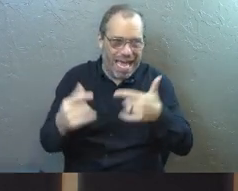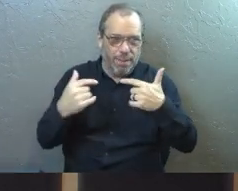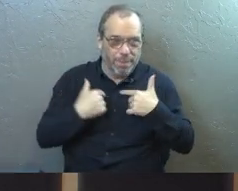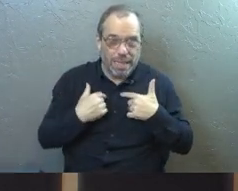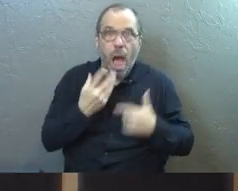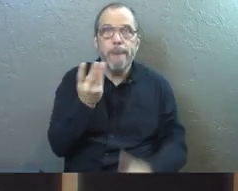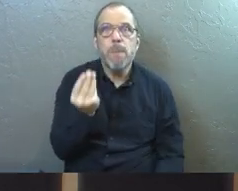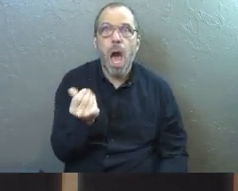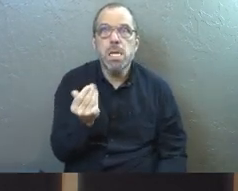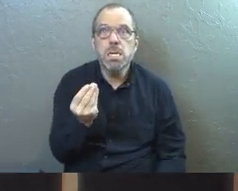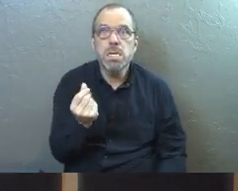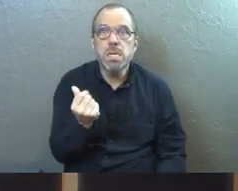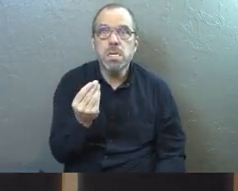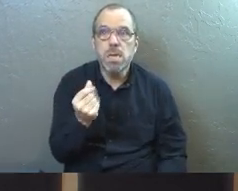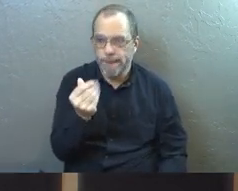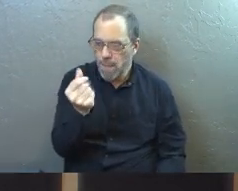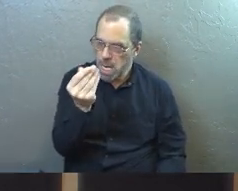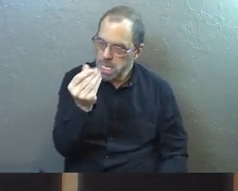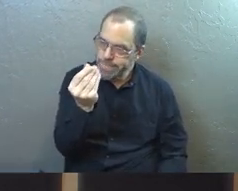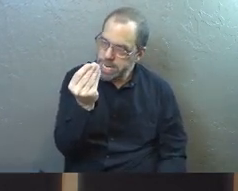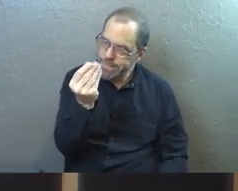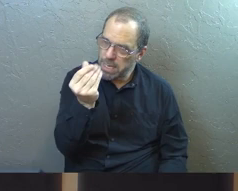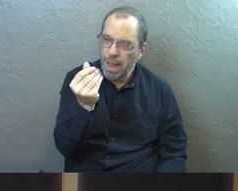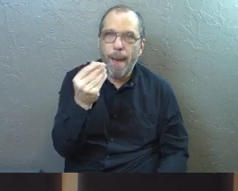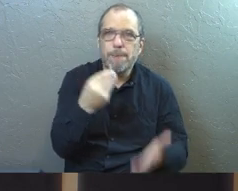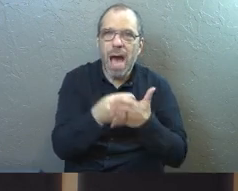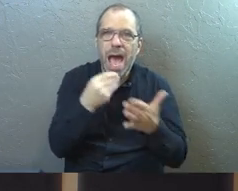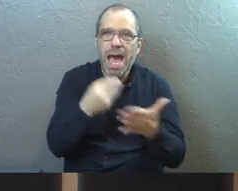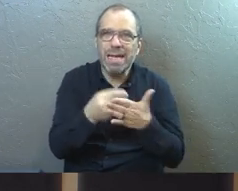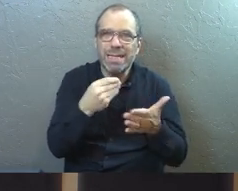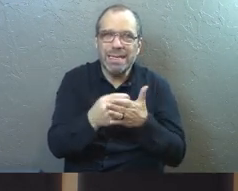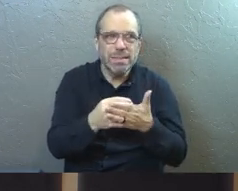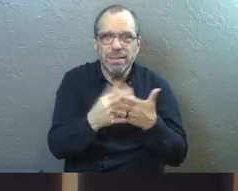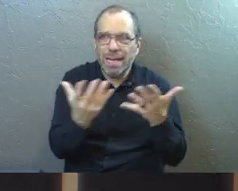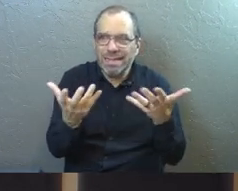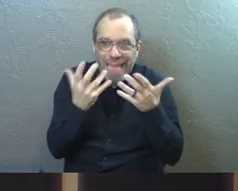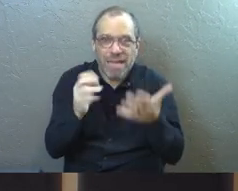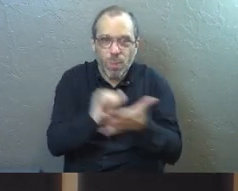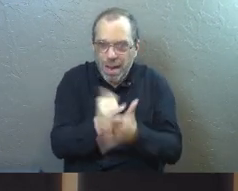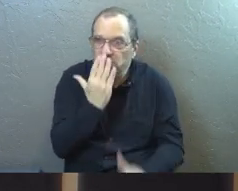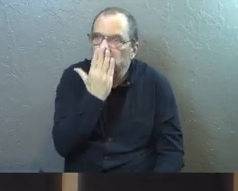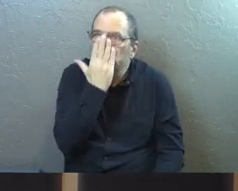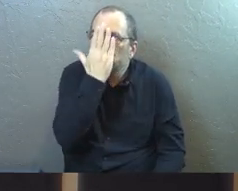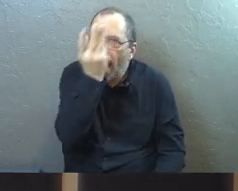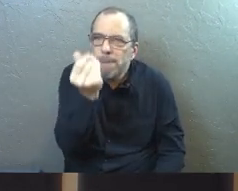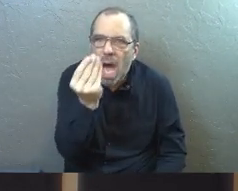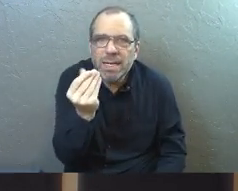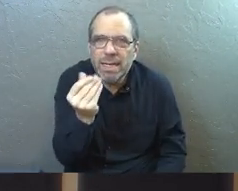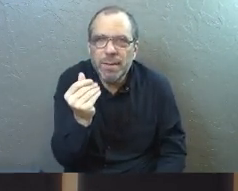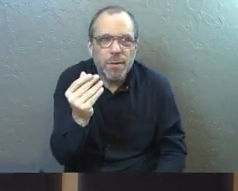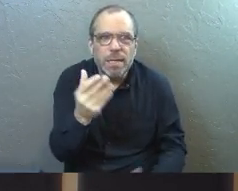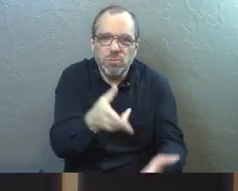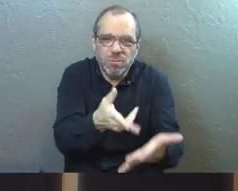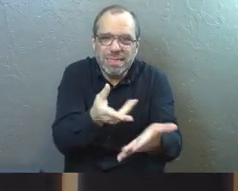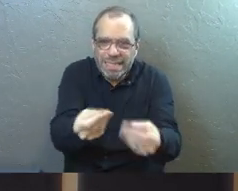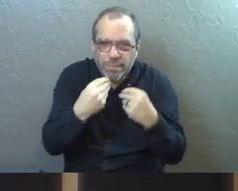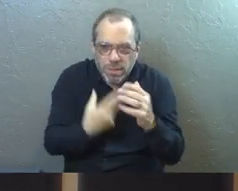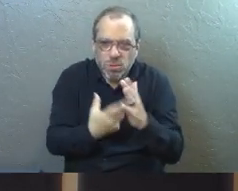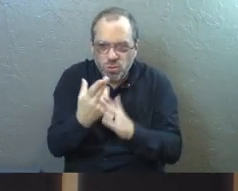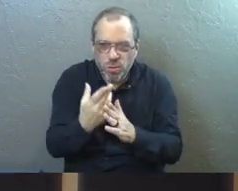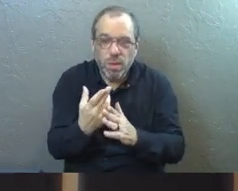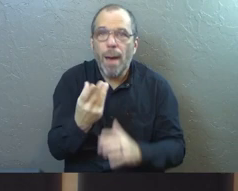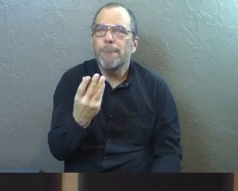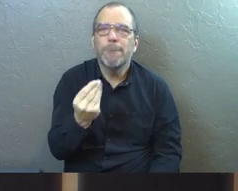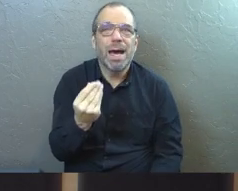so many of us, that's money. That's what I want to be close to. That's what I want to show me what to do. That's what I want to bring hope and bring correction and bring truth into my life.